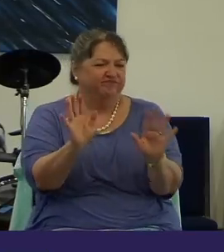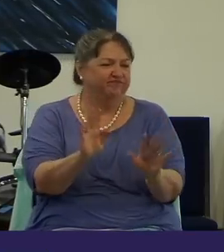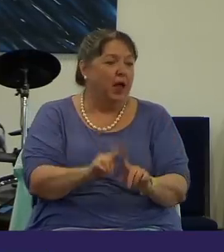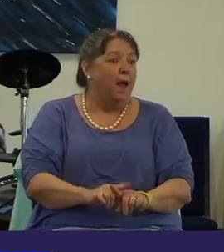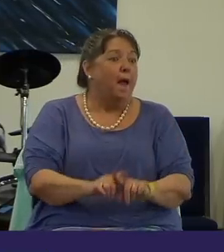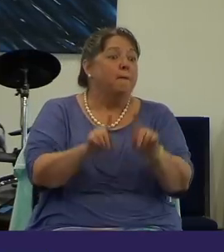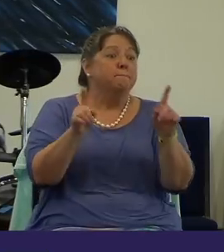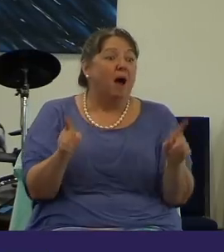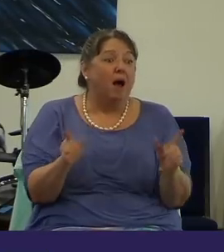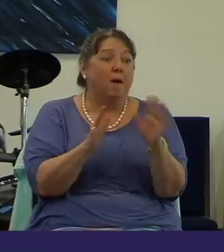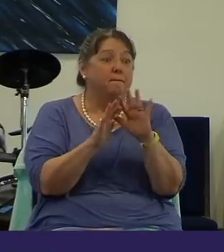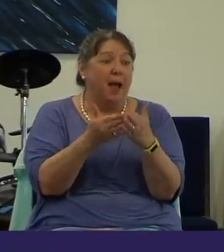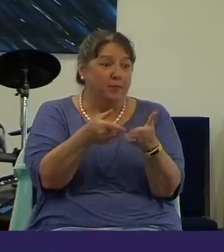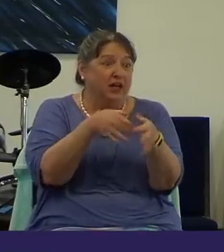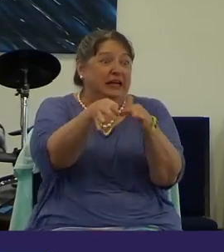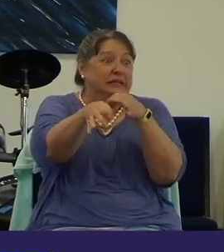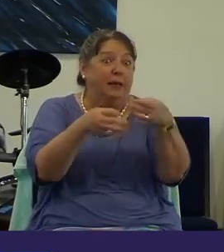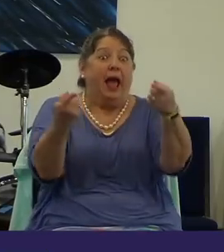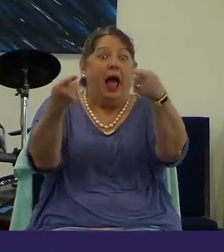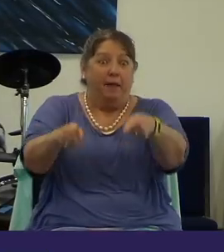the occurrences thereof.